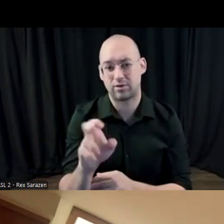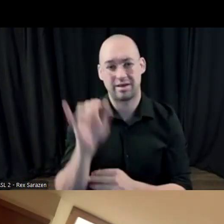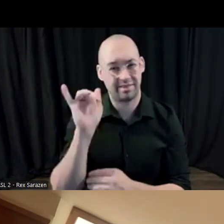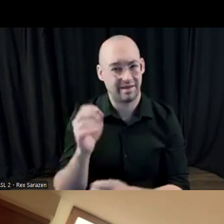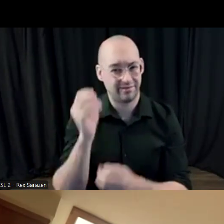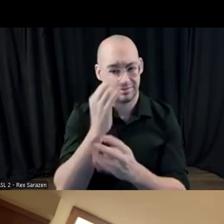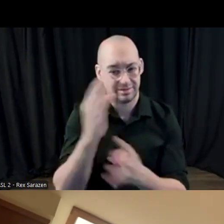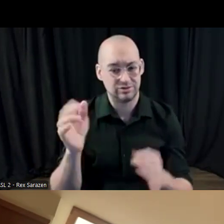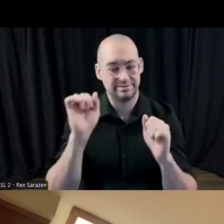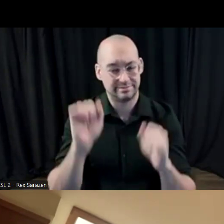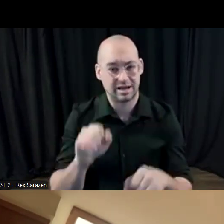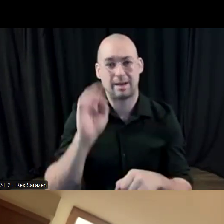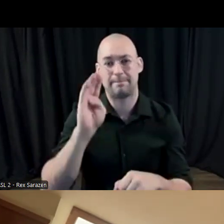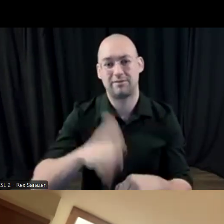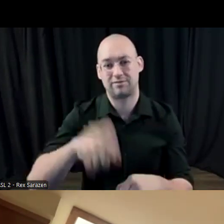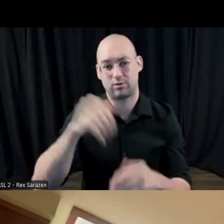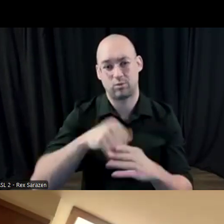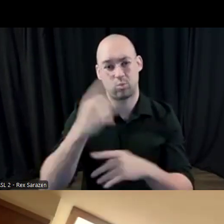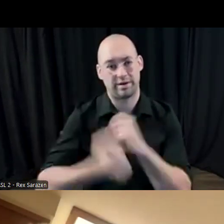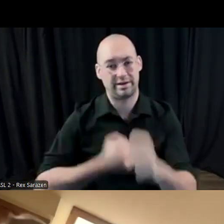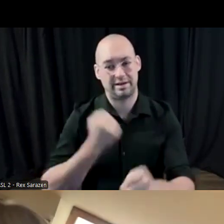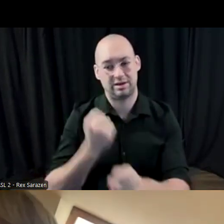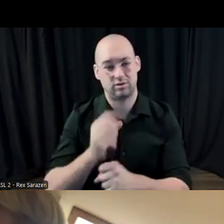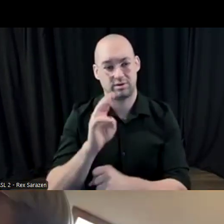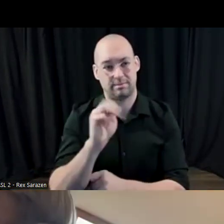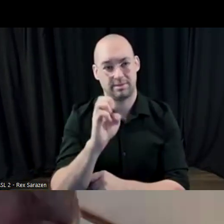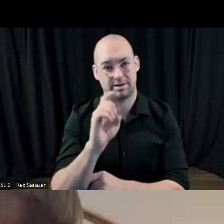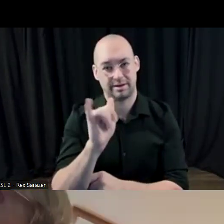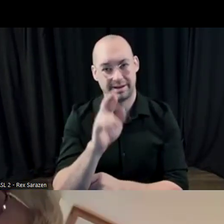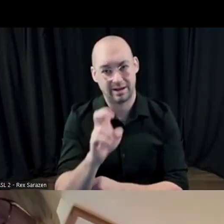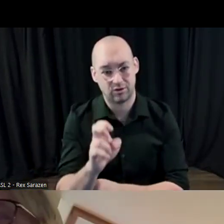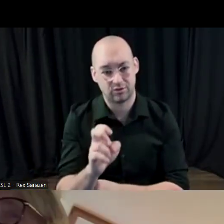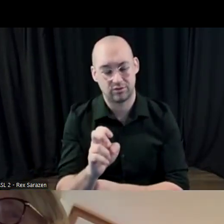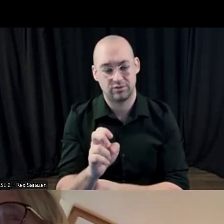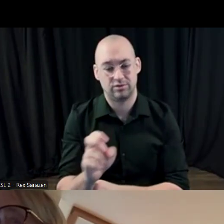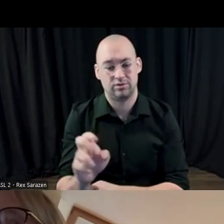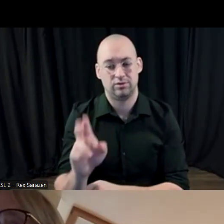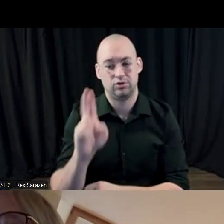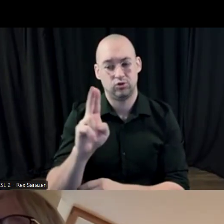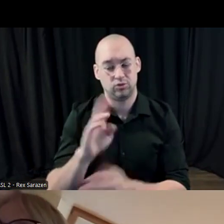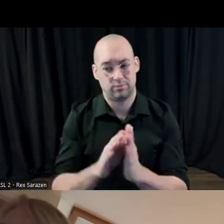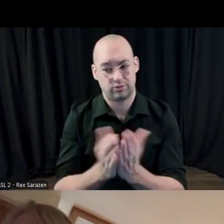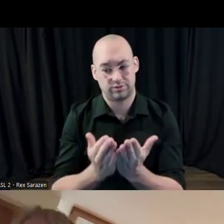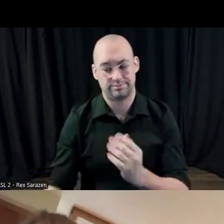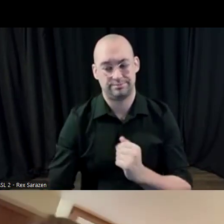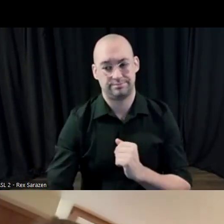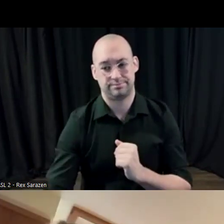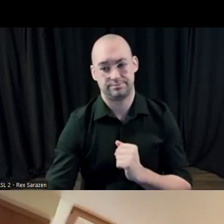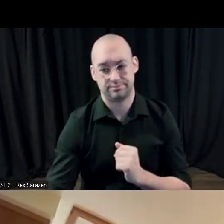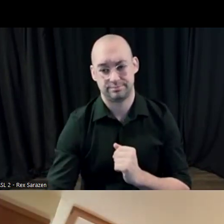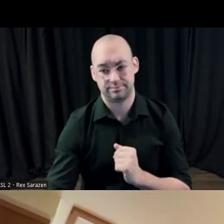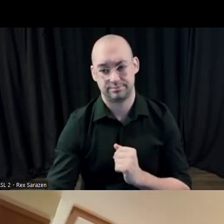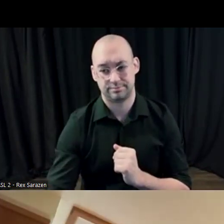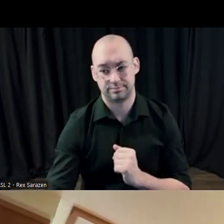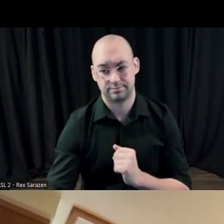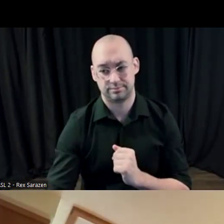can be found in their annual Medicare and You booklet. While Medigap insurance